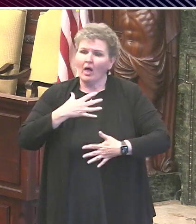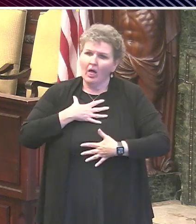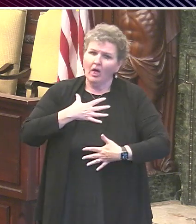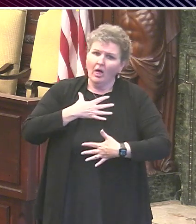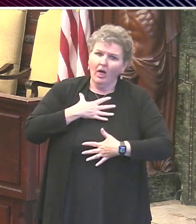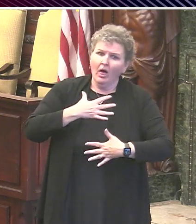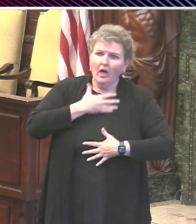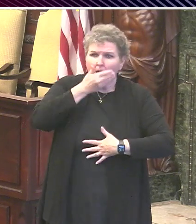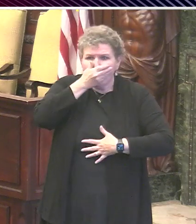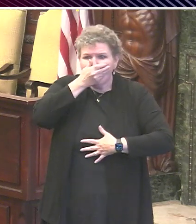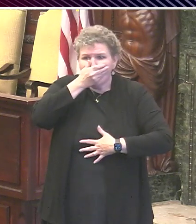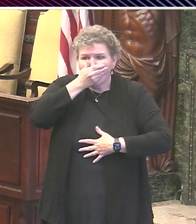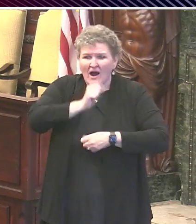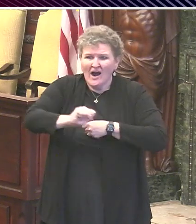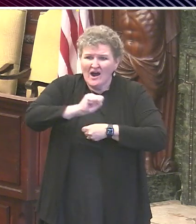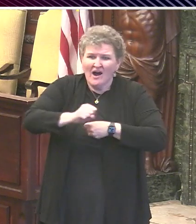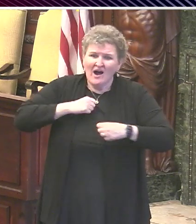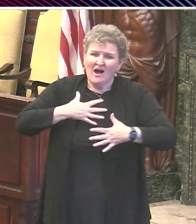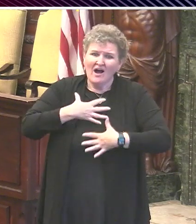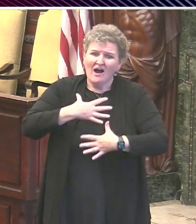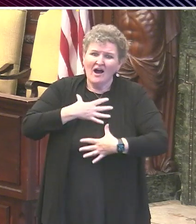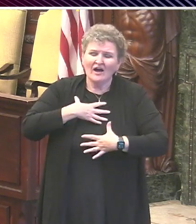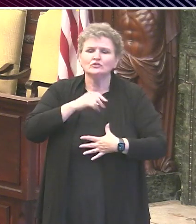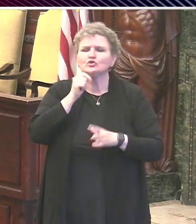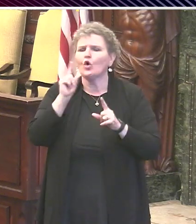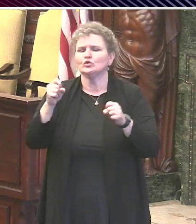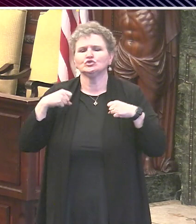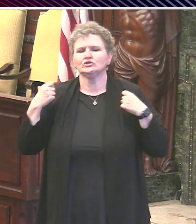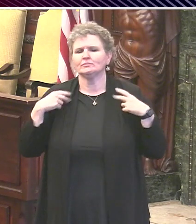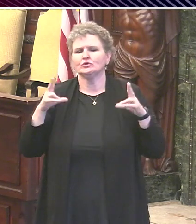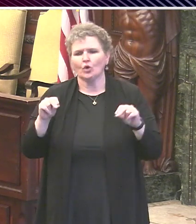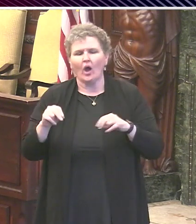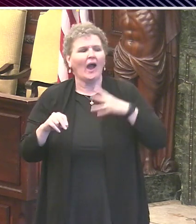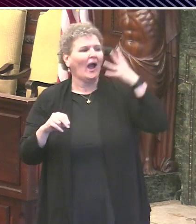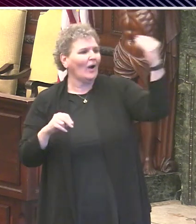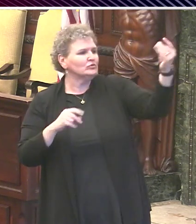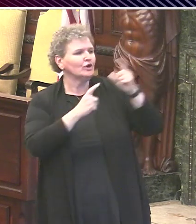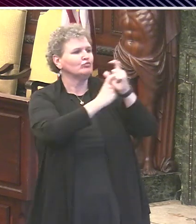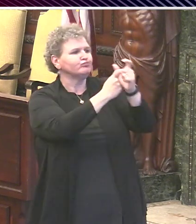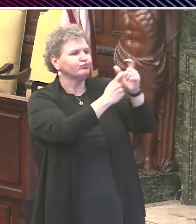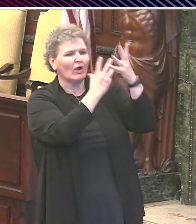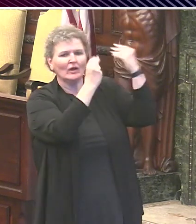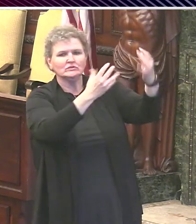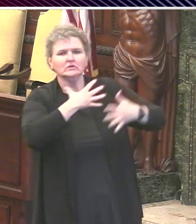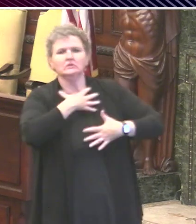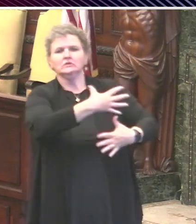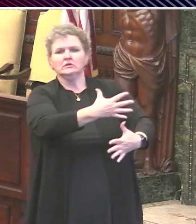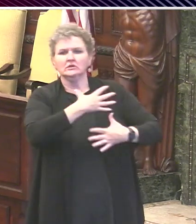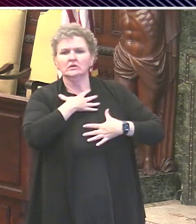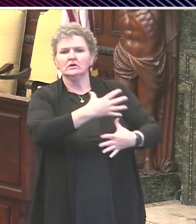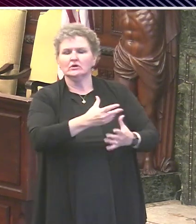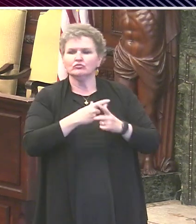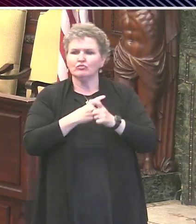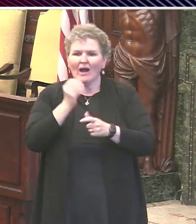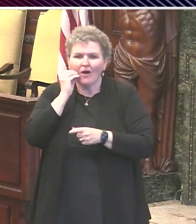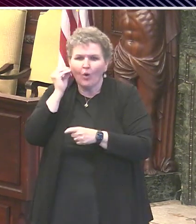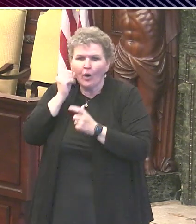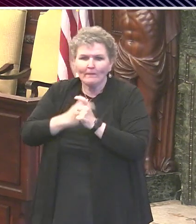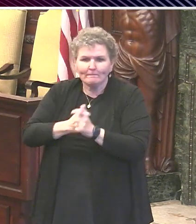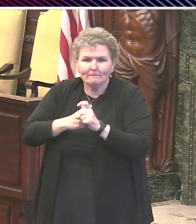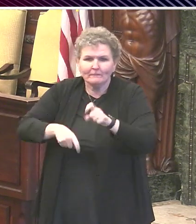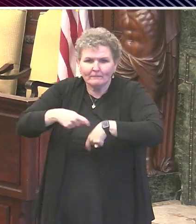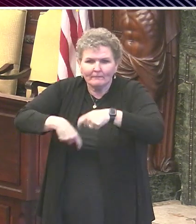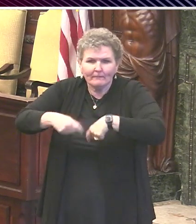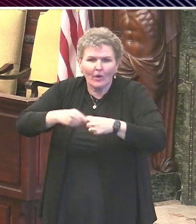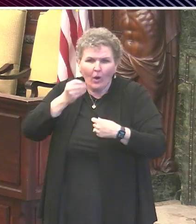don't go to gym then, because you're not going to be allowed to run on the treadmill and not wear your mask. Okay, thank